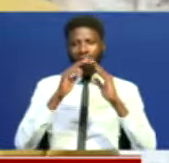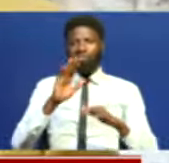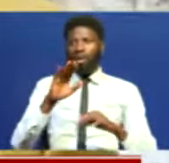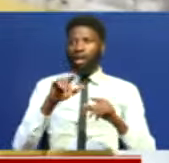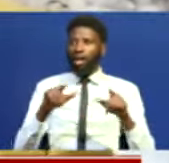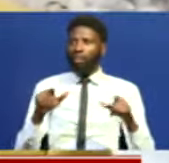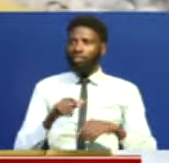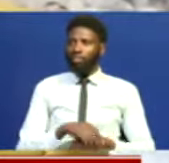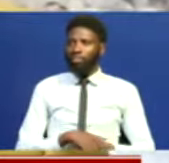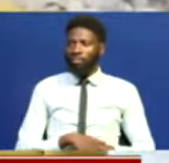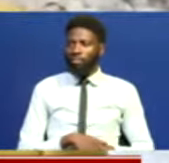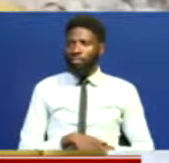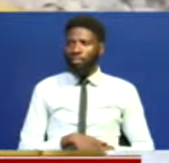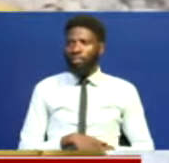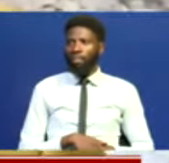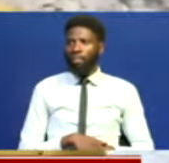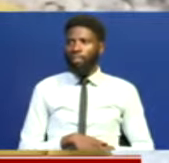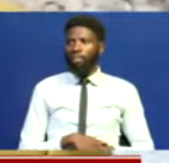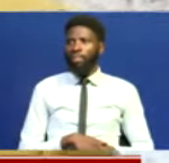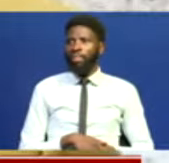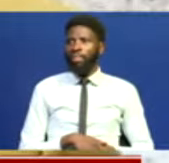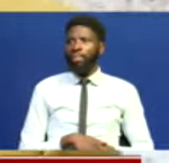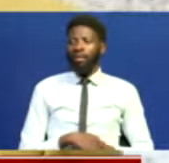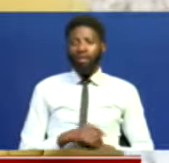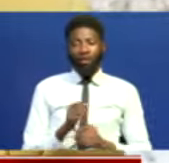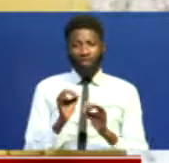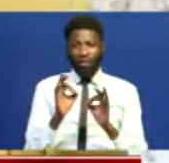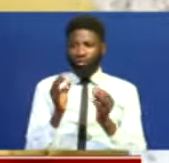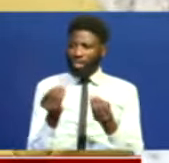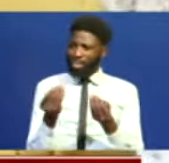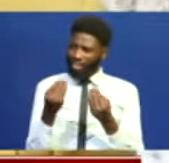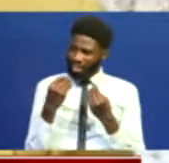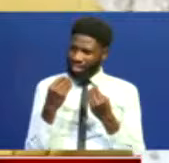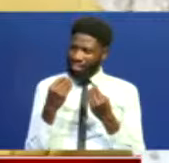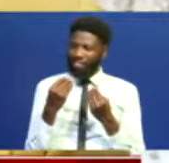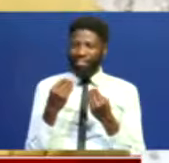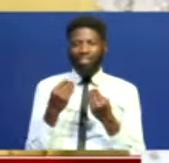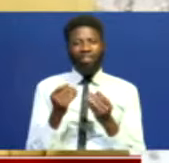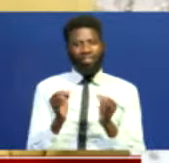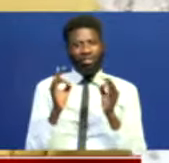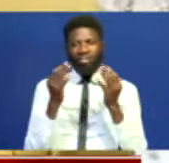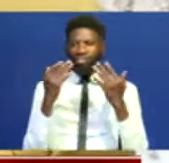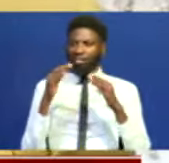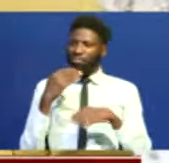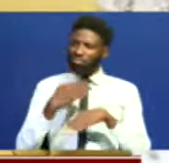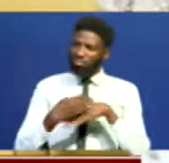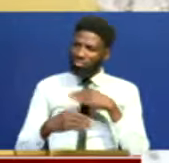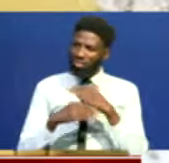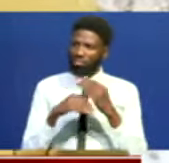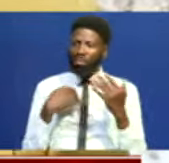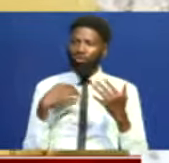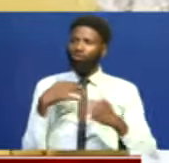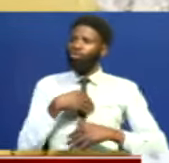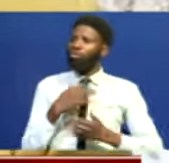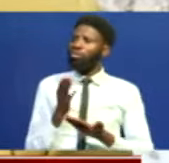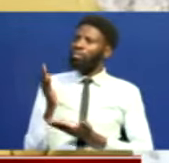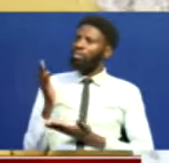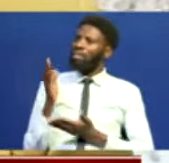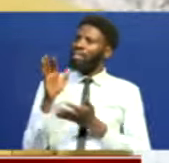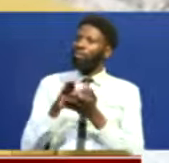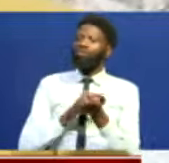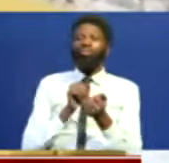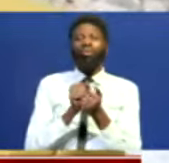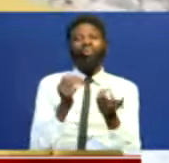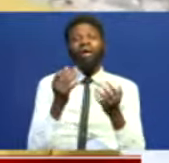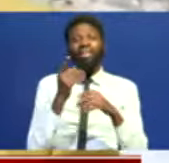yangu nilipewa officially, plot nilipewa officially na nikajenga. Na sisi hawa wanafomoa walikuwa wapi